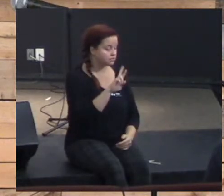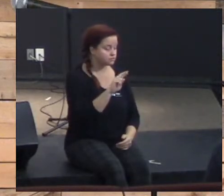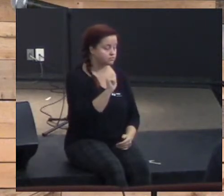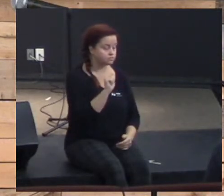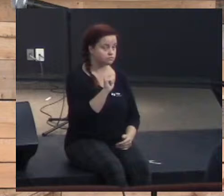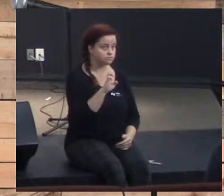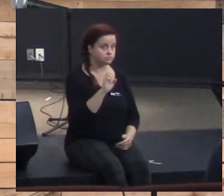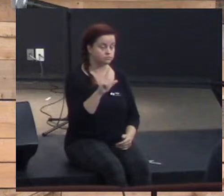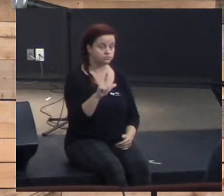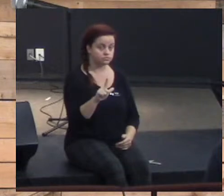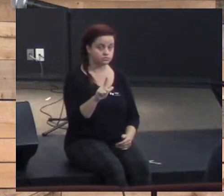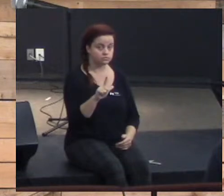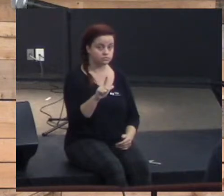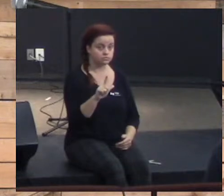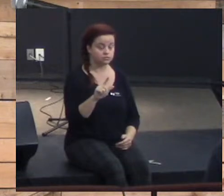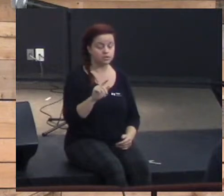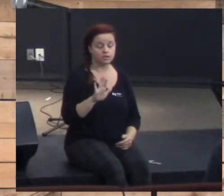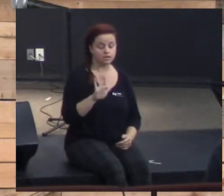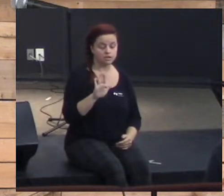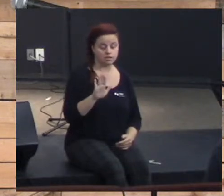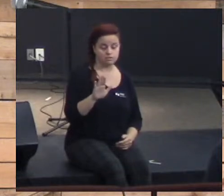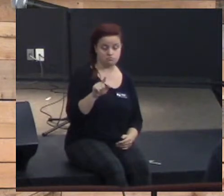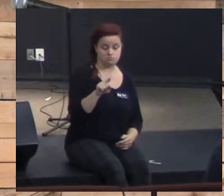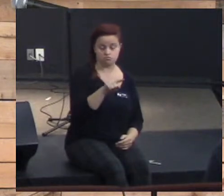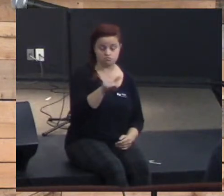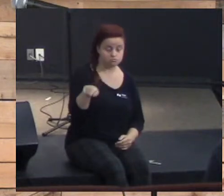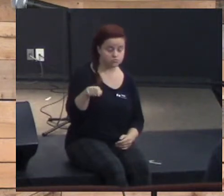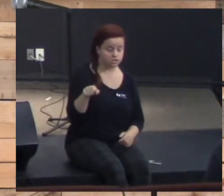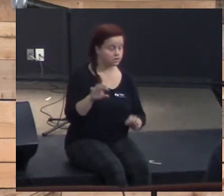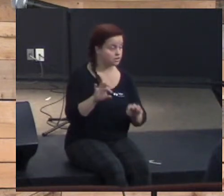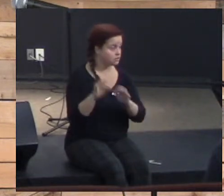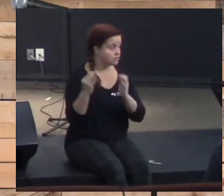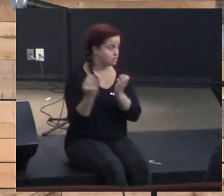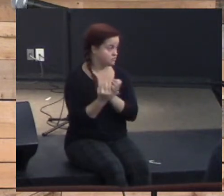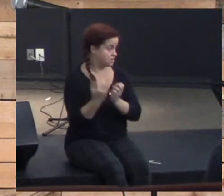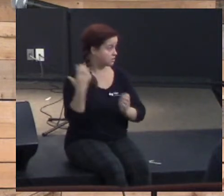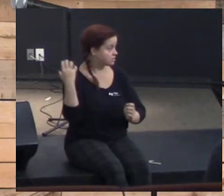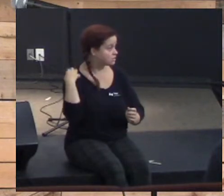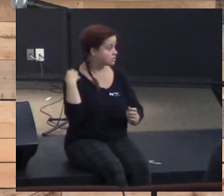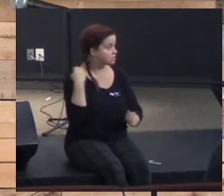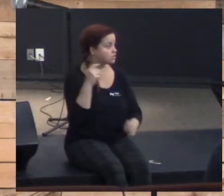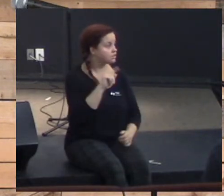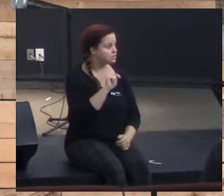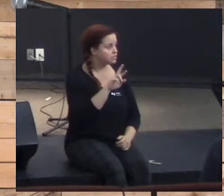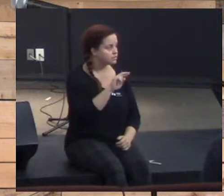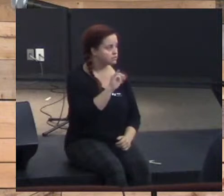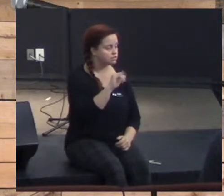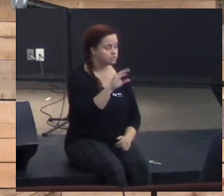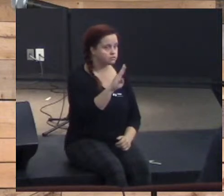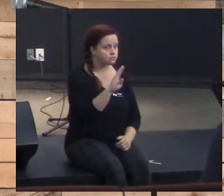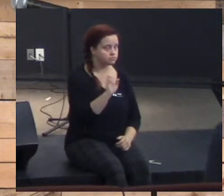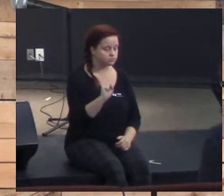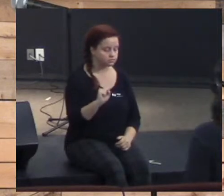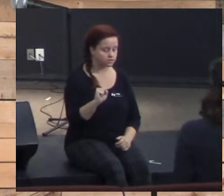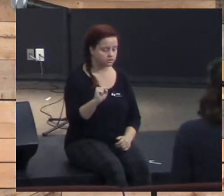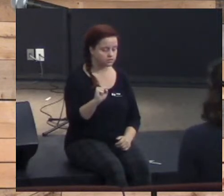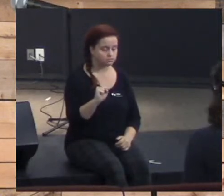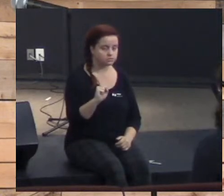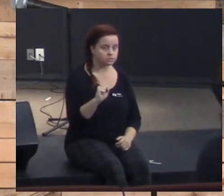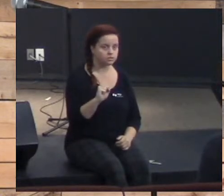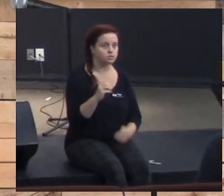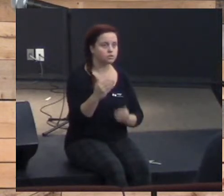Israel, heads of their families, who were the chiefs of the tribes, who were over those who were